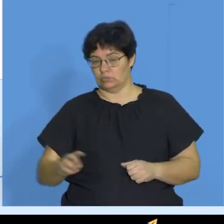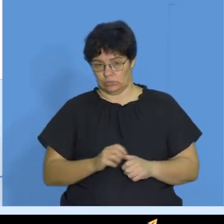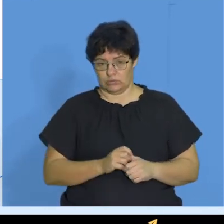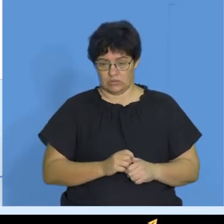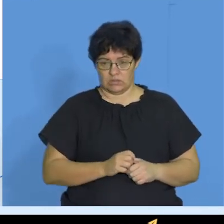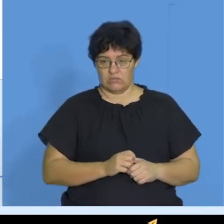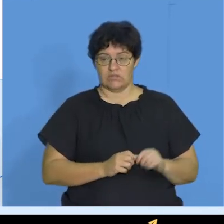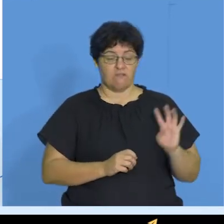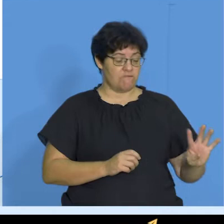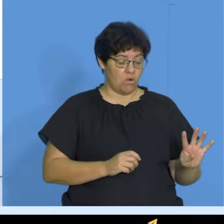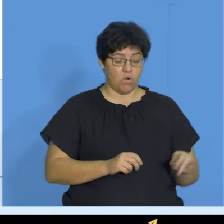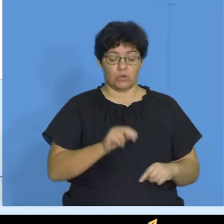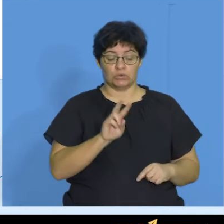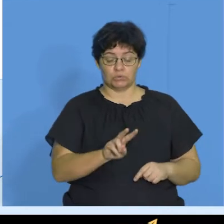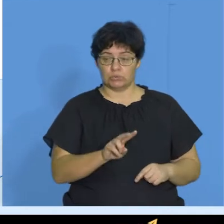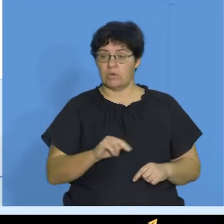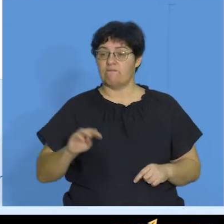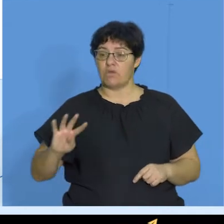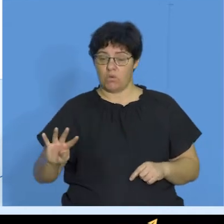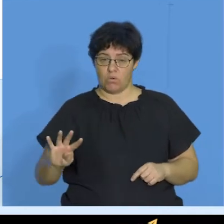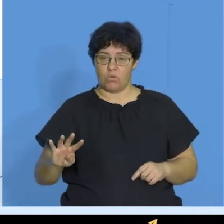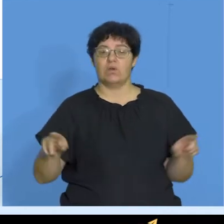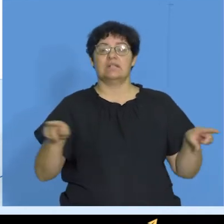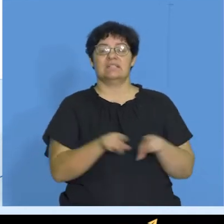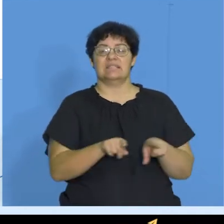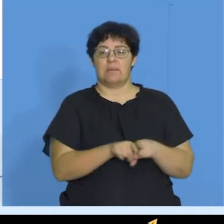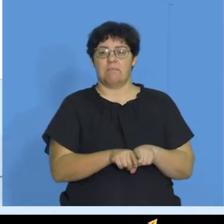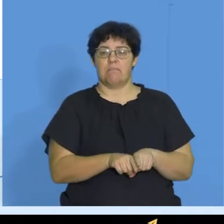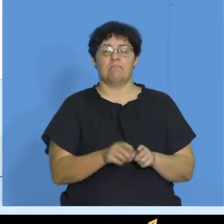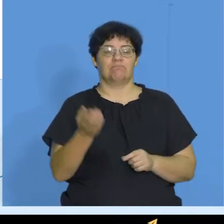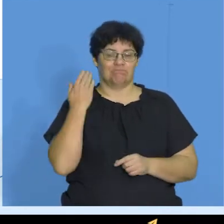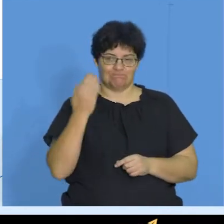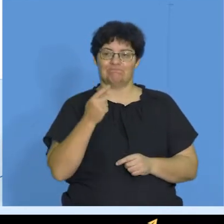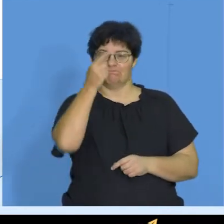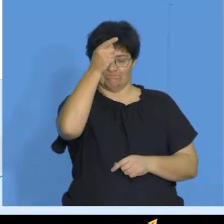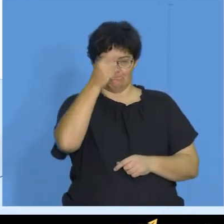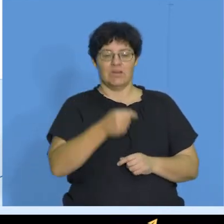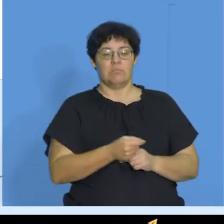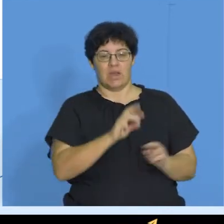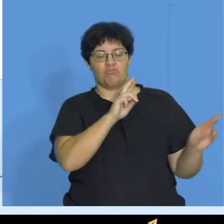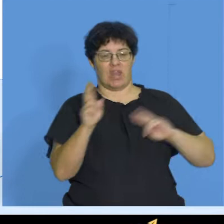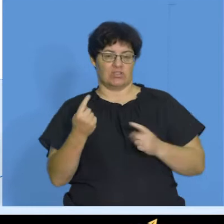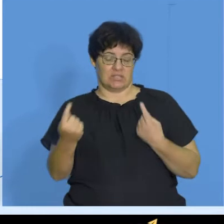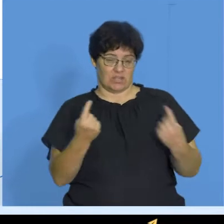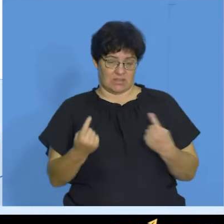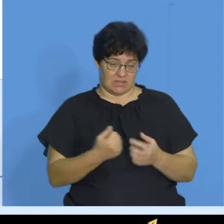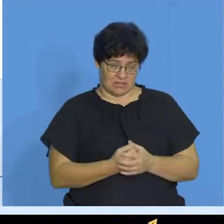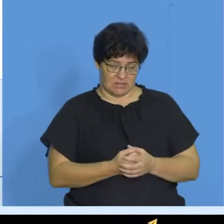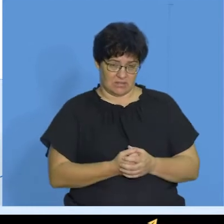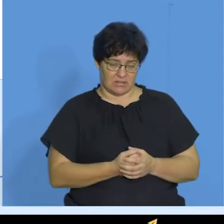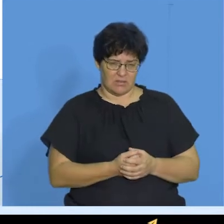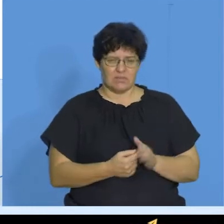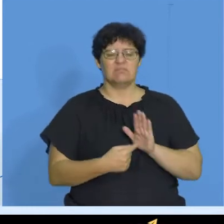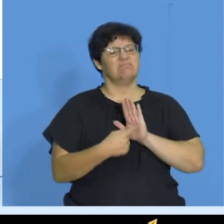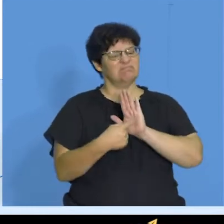2:1:2. Because if you say 4:2:4, it's the same as the stoichiometric ratio in which they react with each other. So this